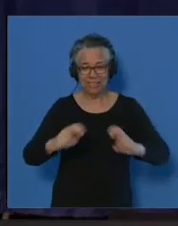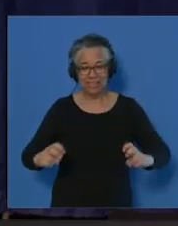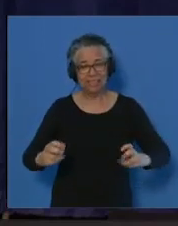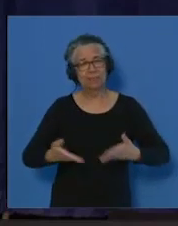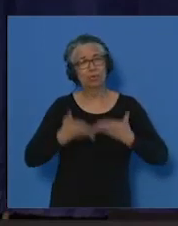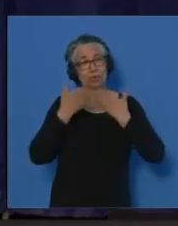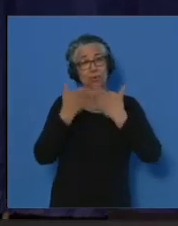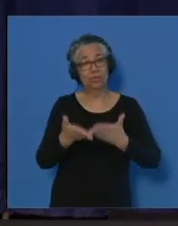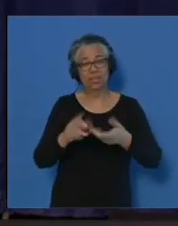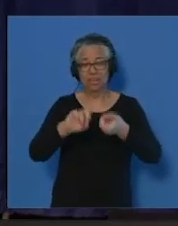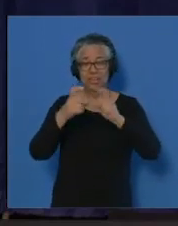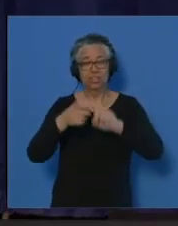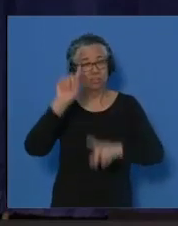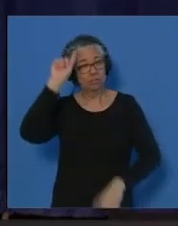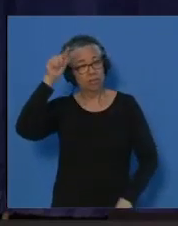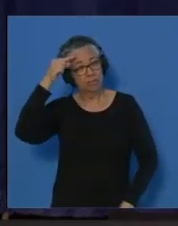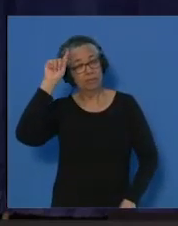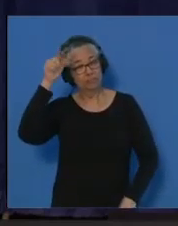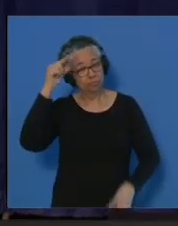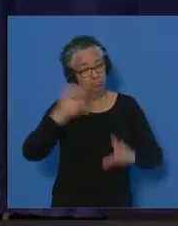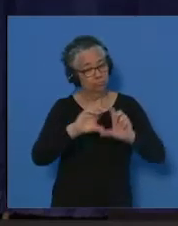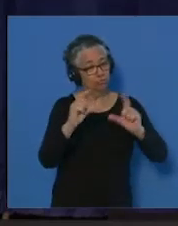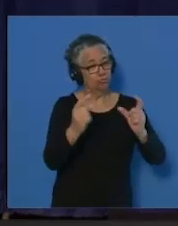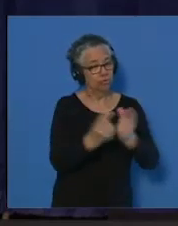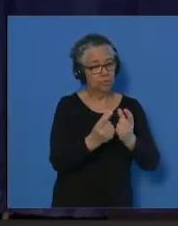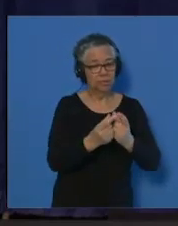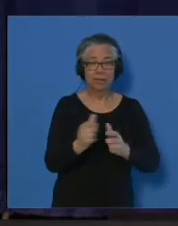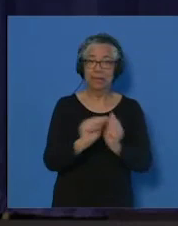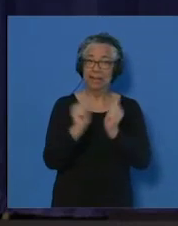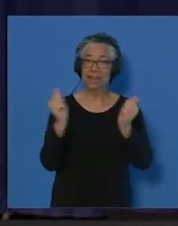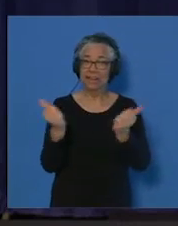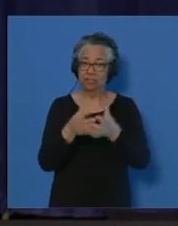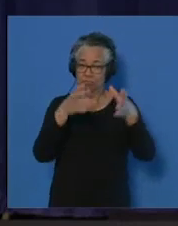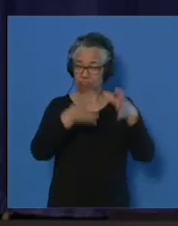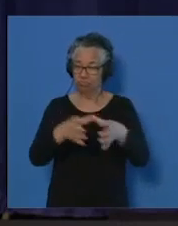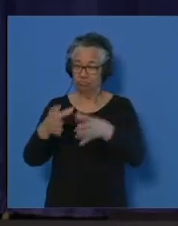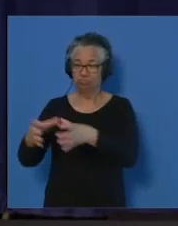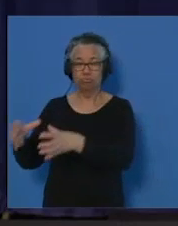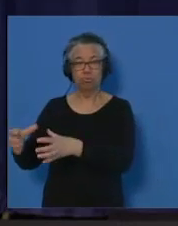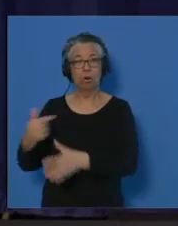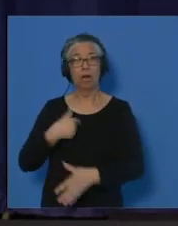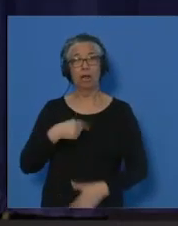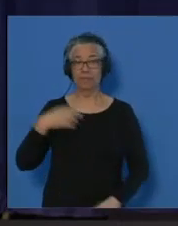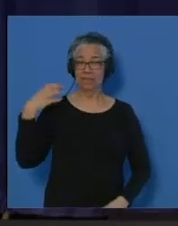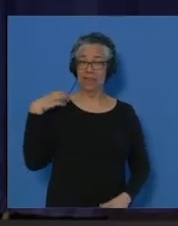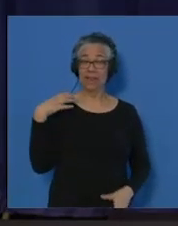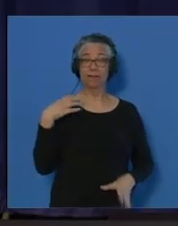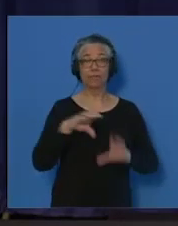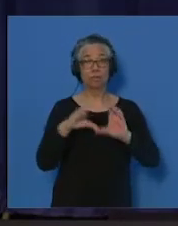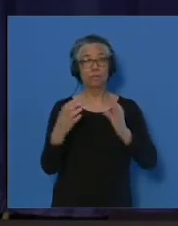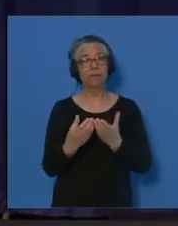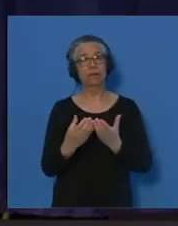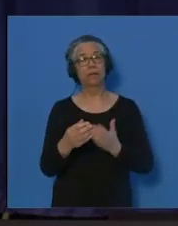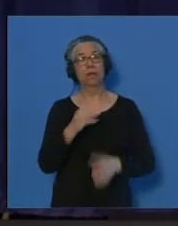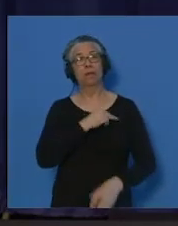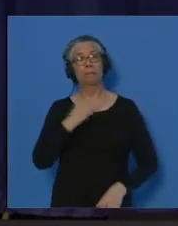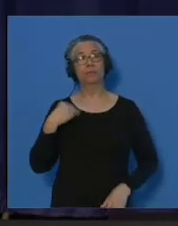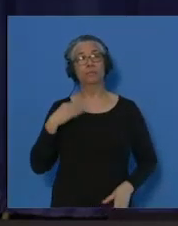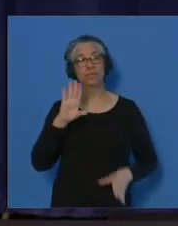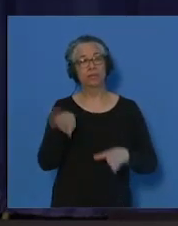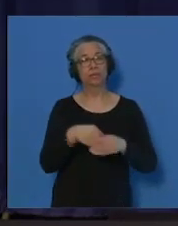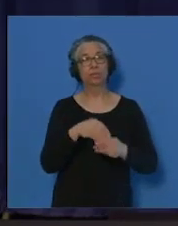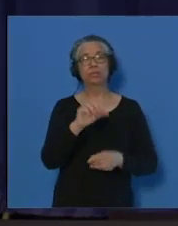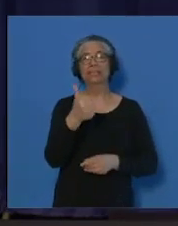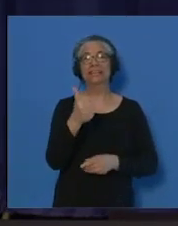to government and government corporate bodies and agencies. I will chair the committee, and its membership will include 10